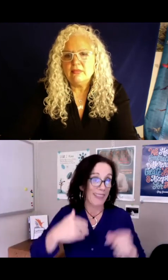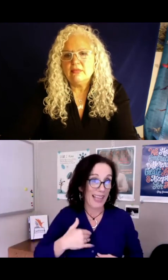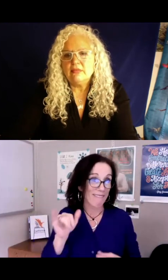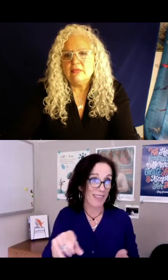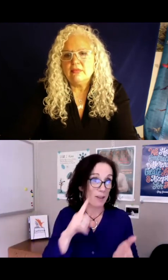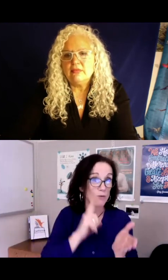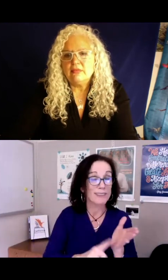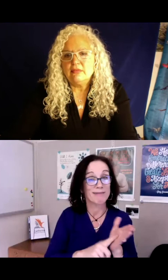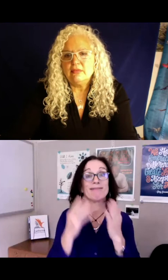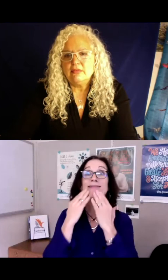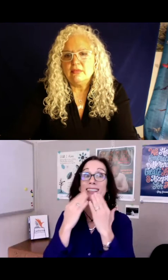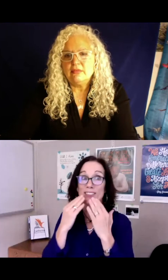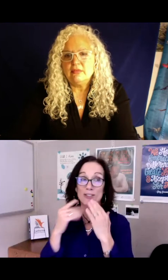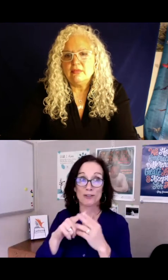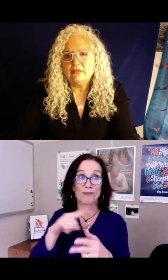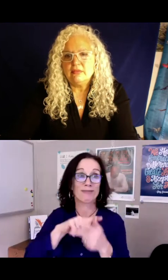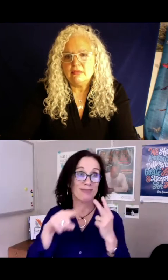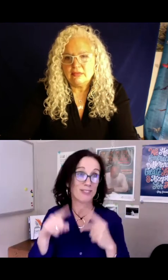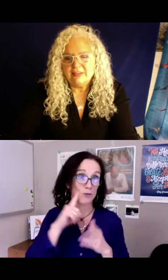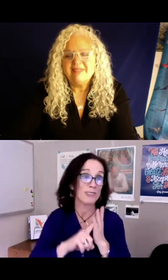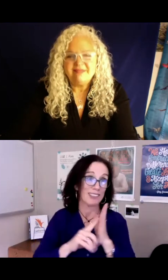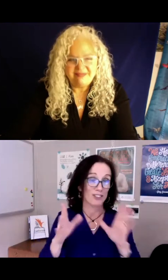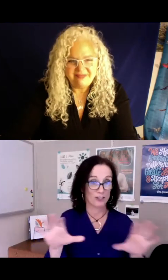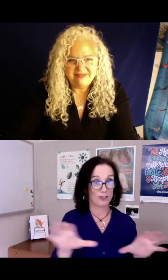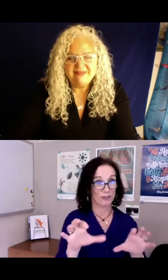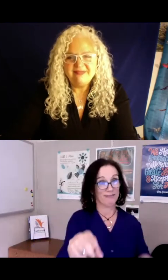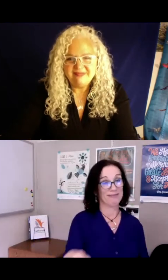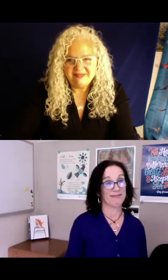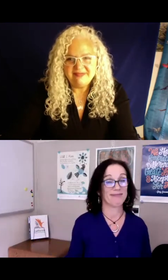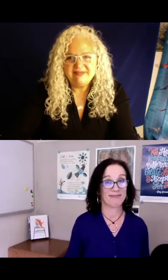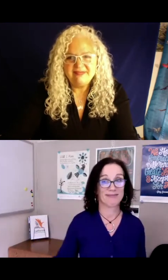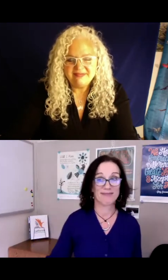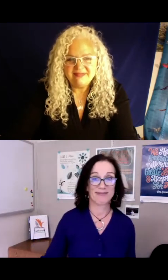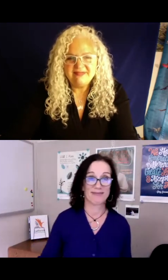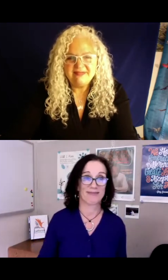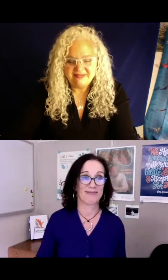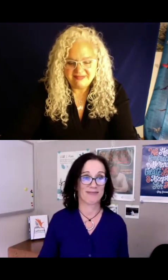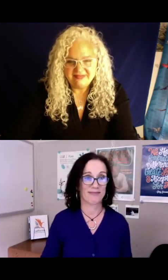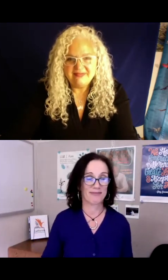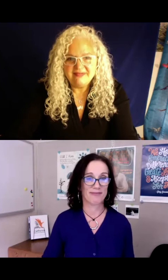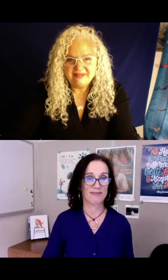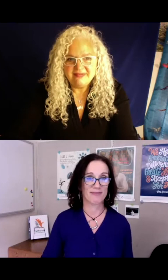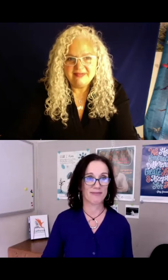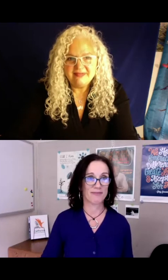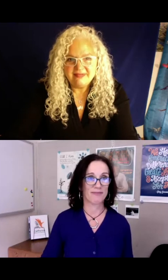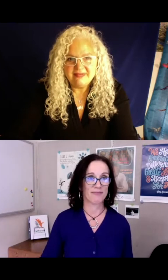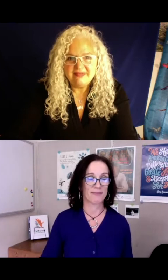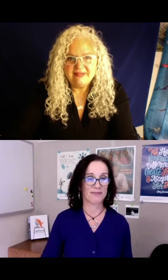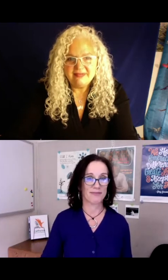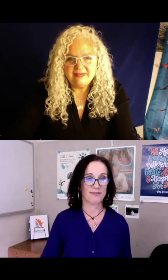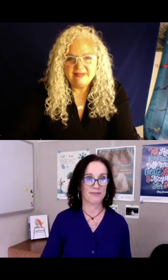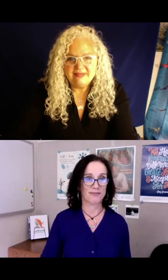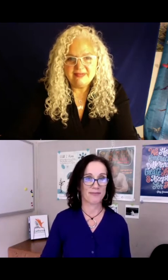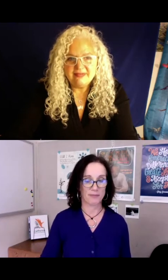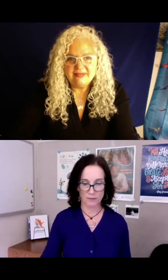So it's nice to finally have that research and that data. So we're very thankful to those researchers who have done that work.